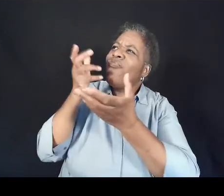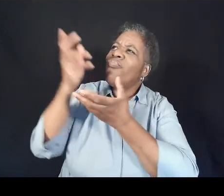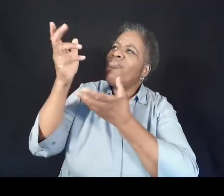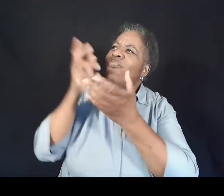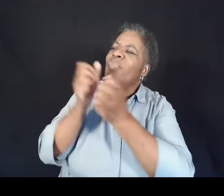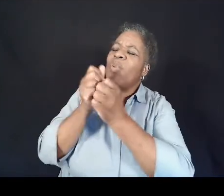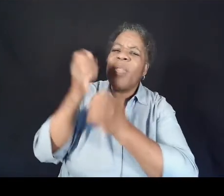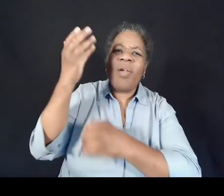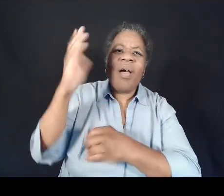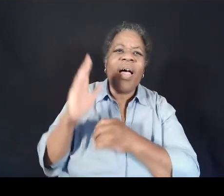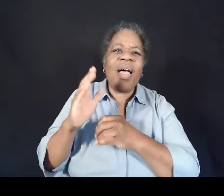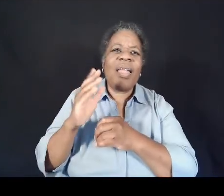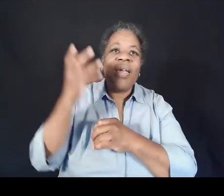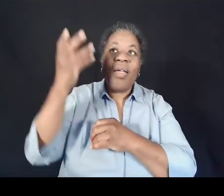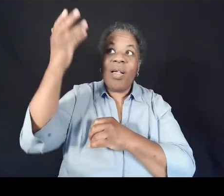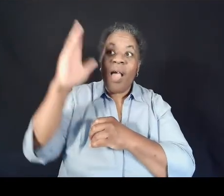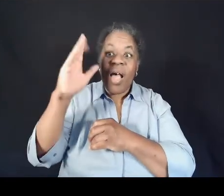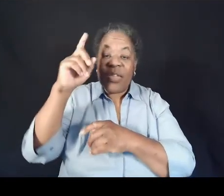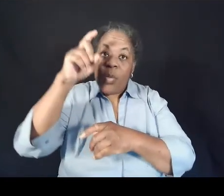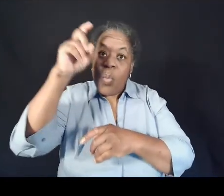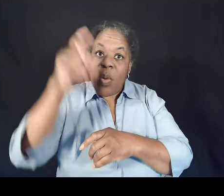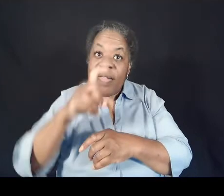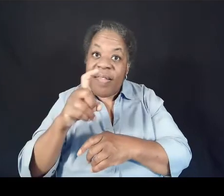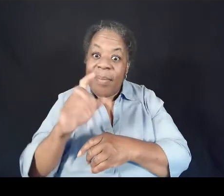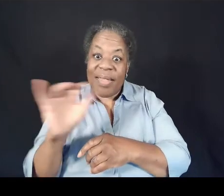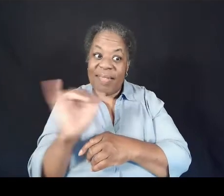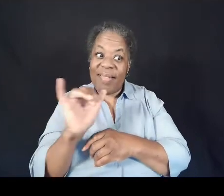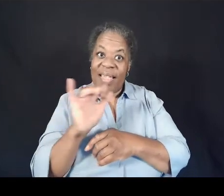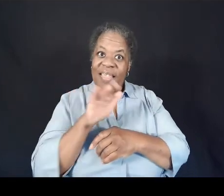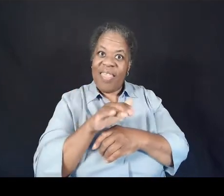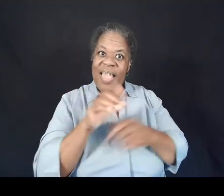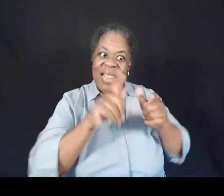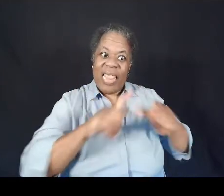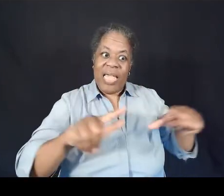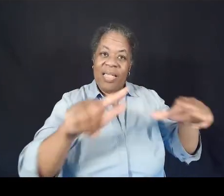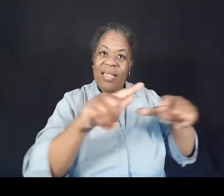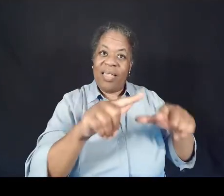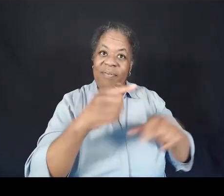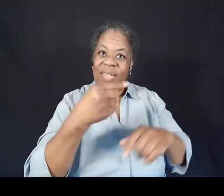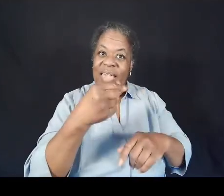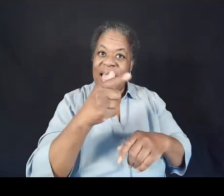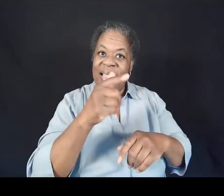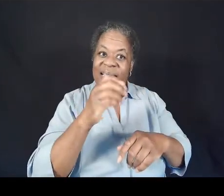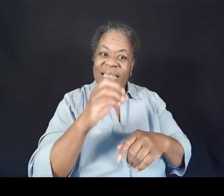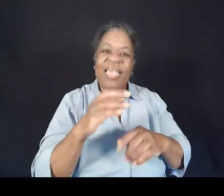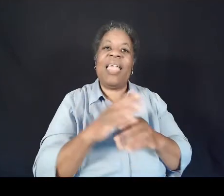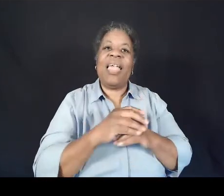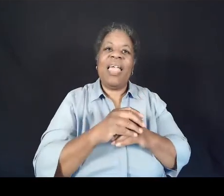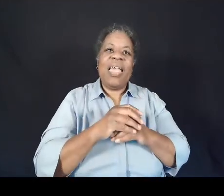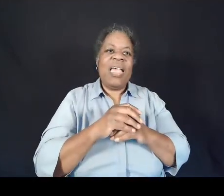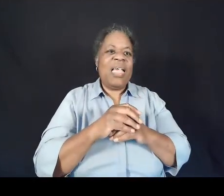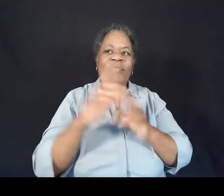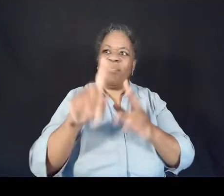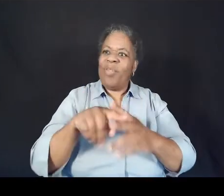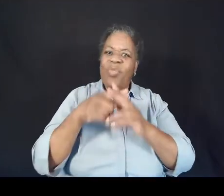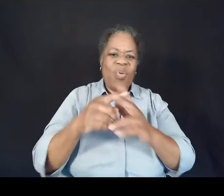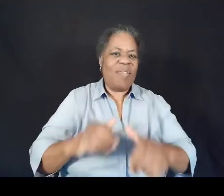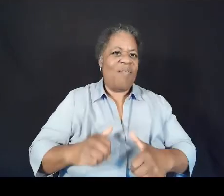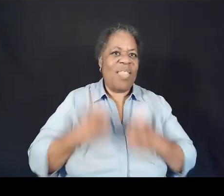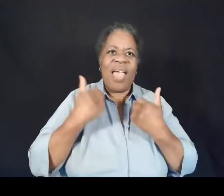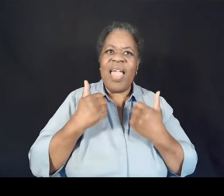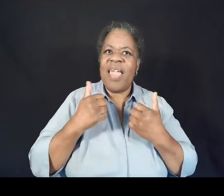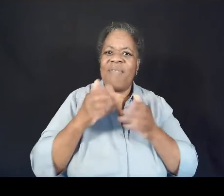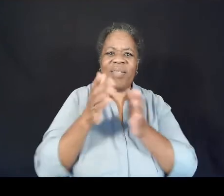And God's wisdom is like that. A source of life and vitality in a wilderness